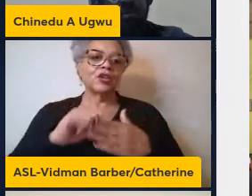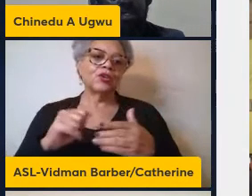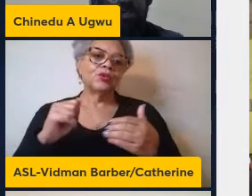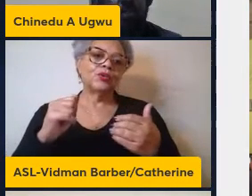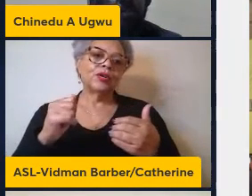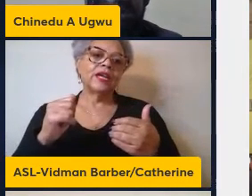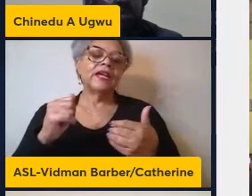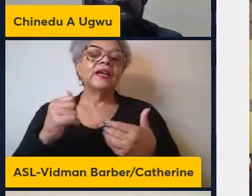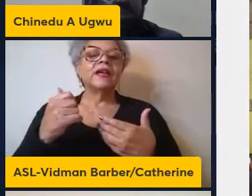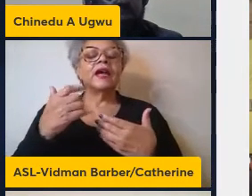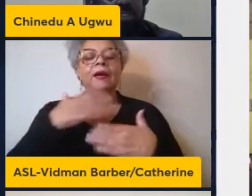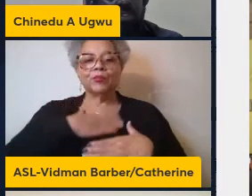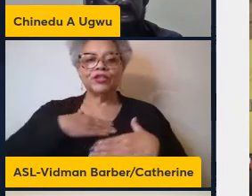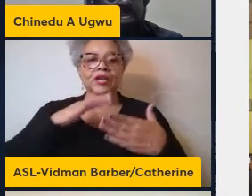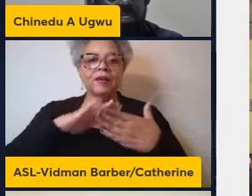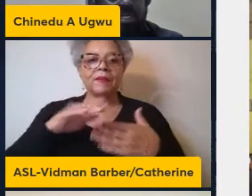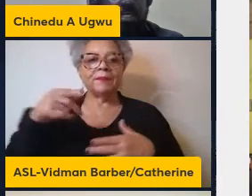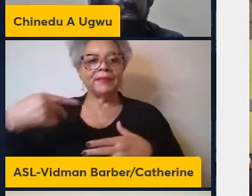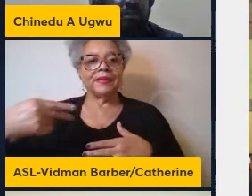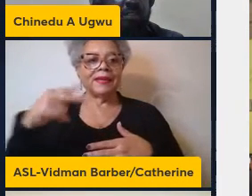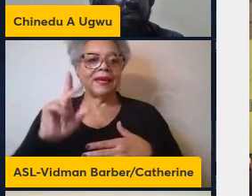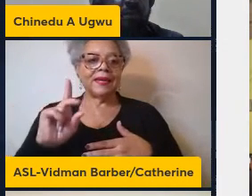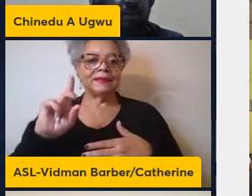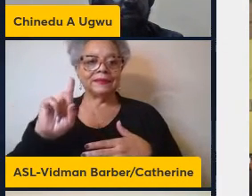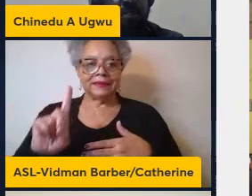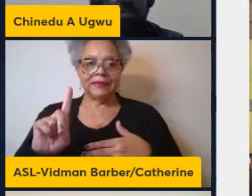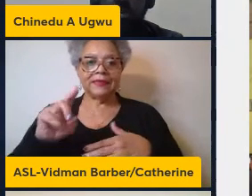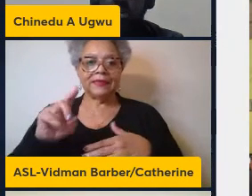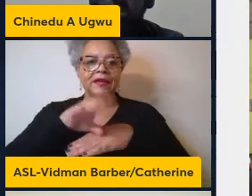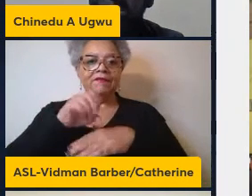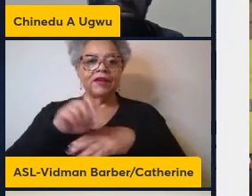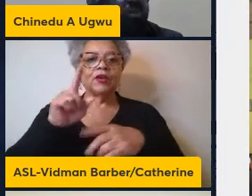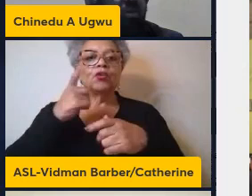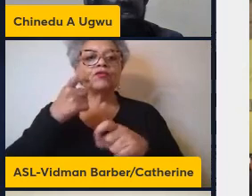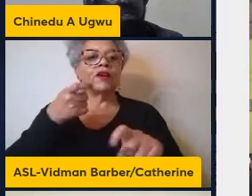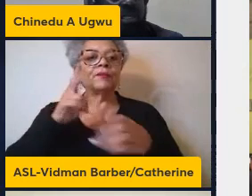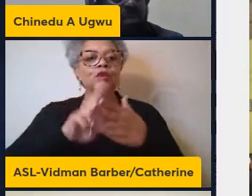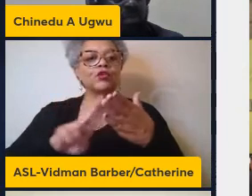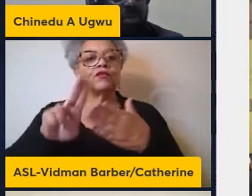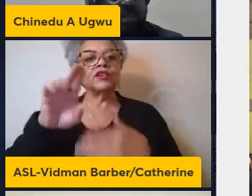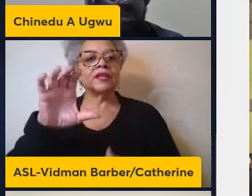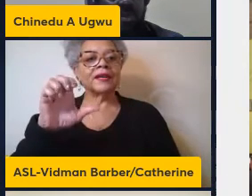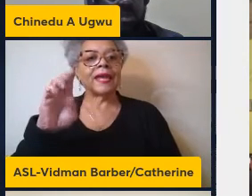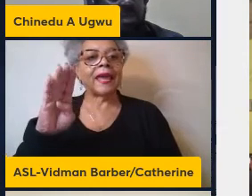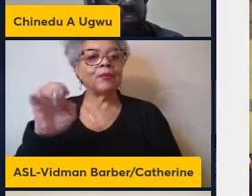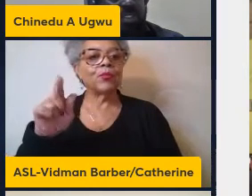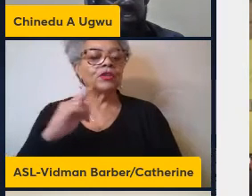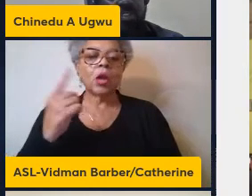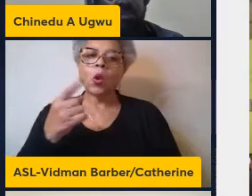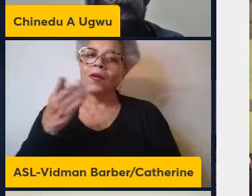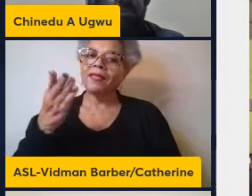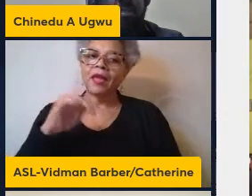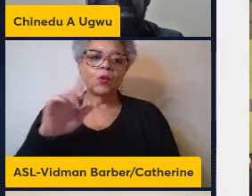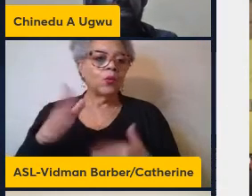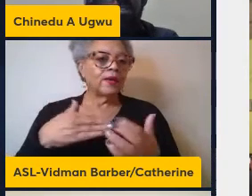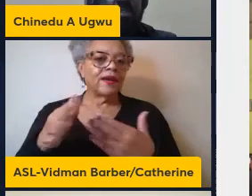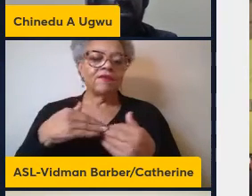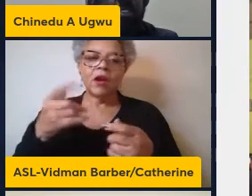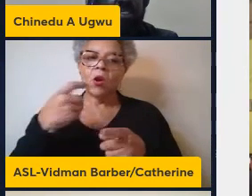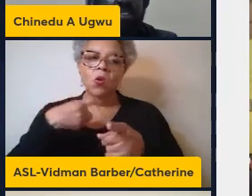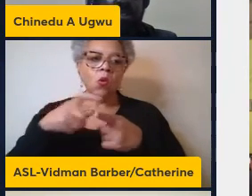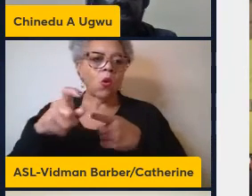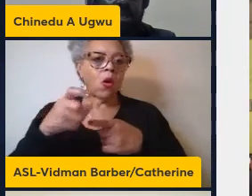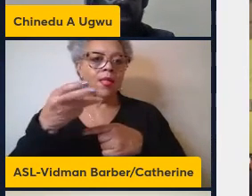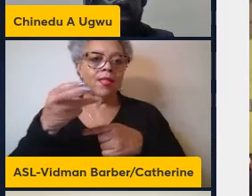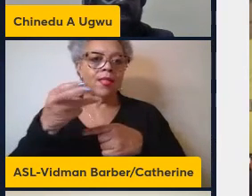PhD supervisor, who is Professor Jonathan Haney at the University of Cambridge, who is always there whenever I call him and just believe that I just